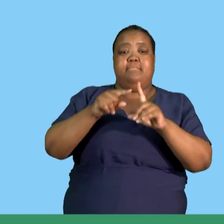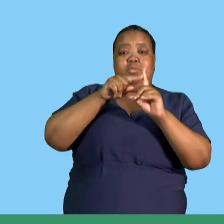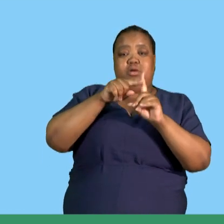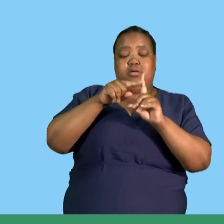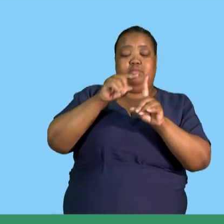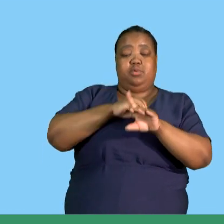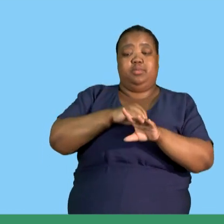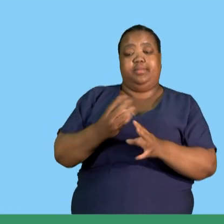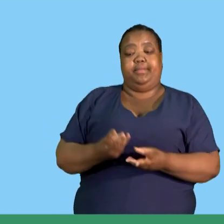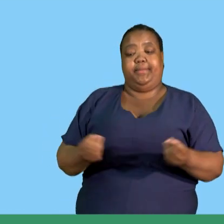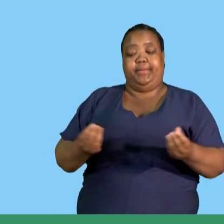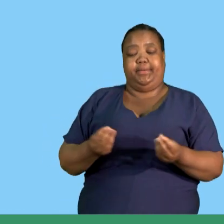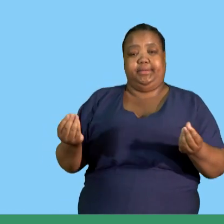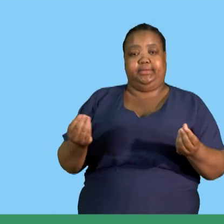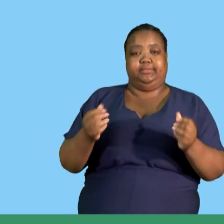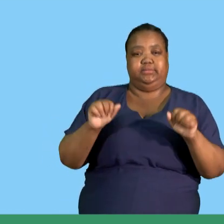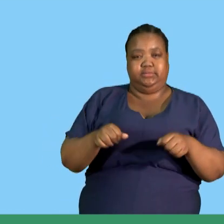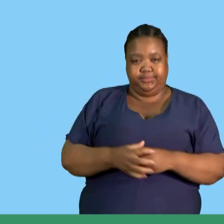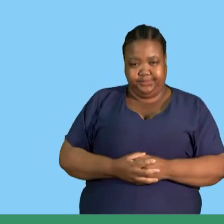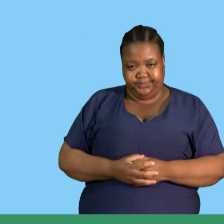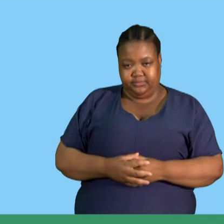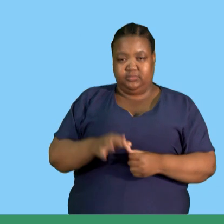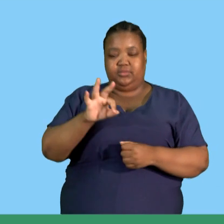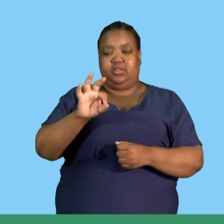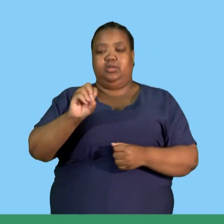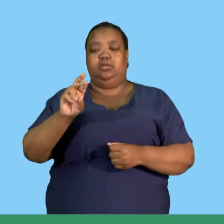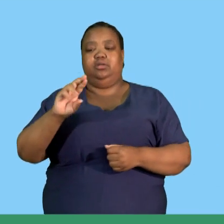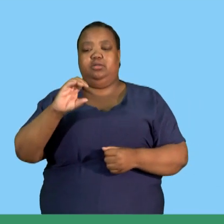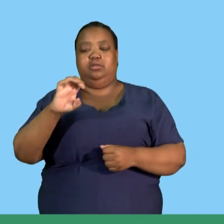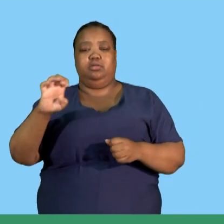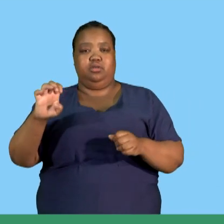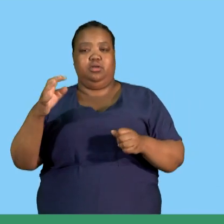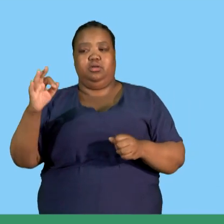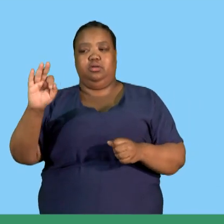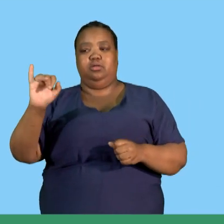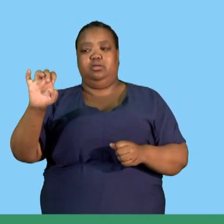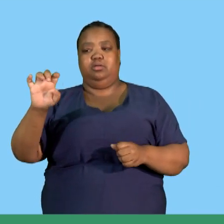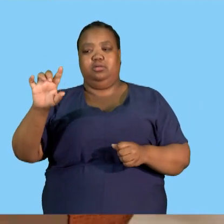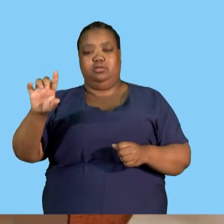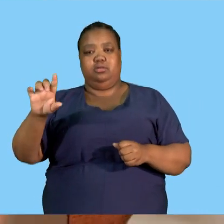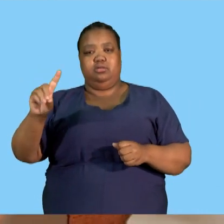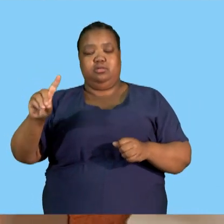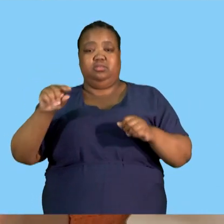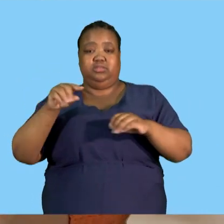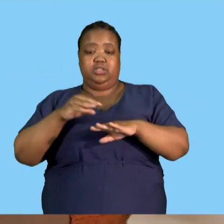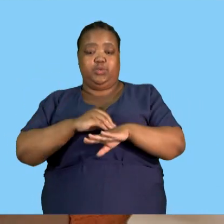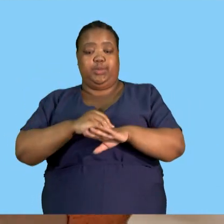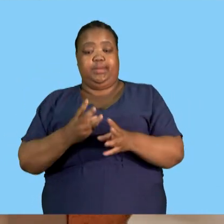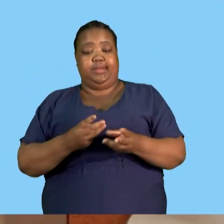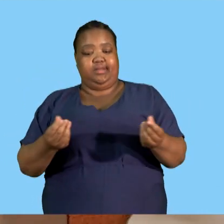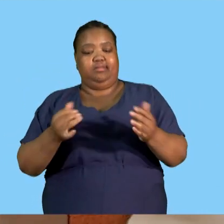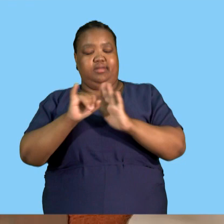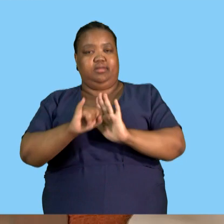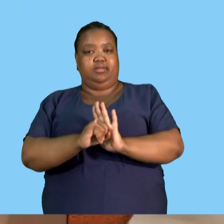So we are told that force field is a problem-solving technique. So you have to discuss the advantages. All right. From reading our